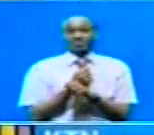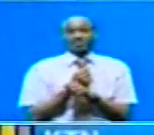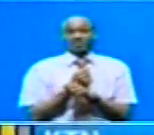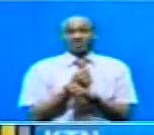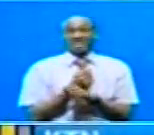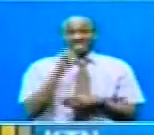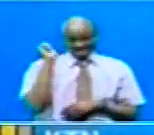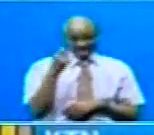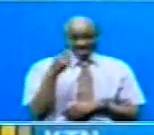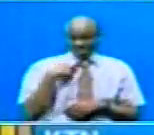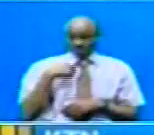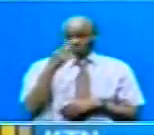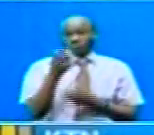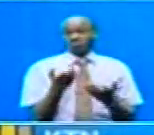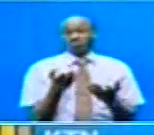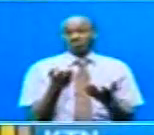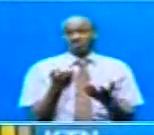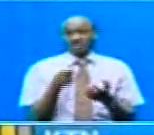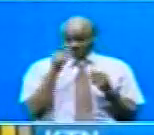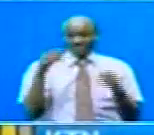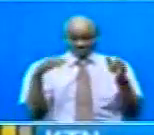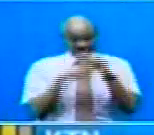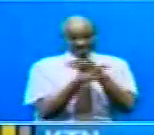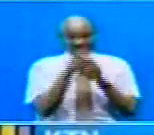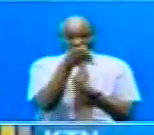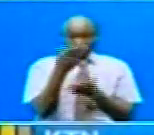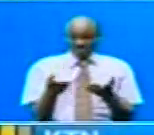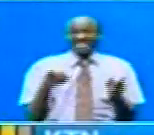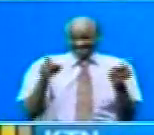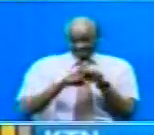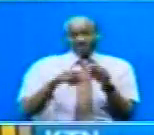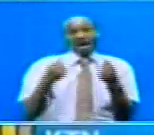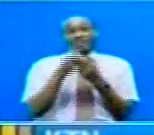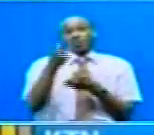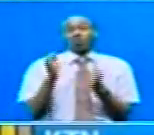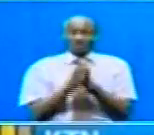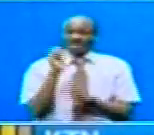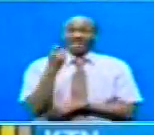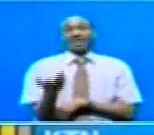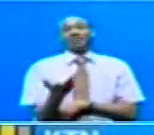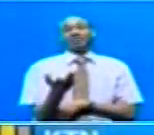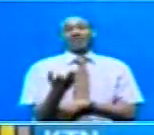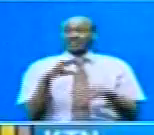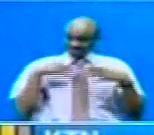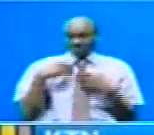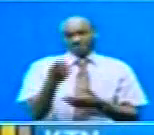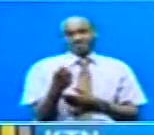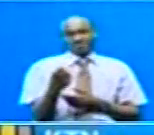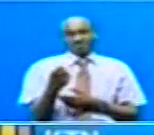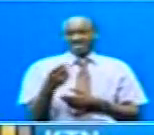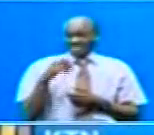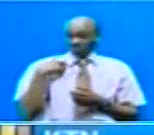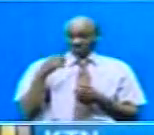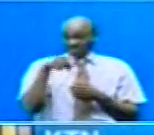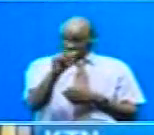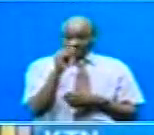Our Kenyan vans cannot access their national reserves. It's the same thing with the Tanzanian vans. Instead, the two countries